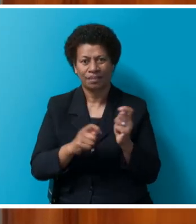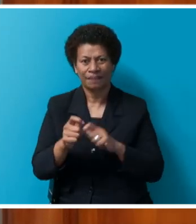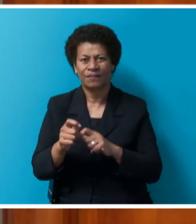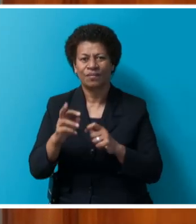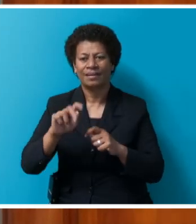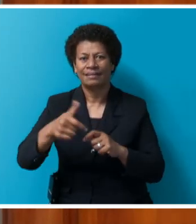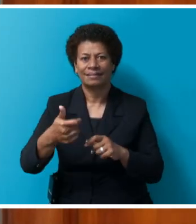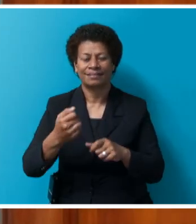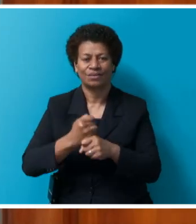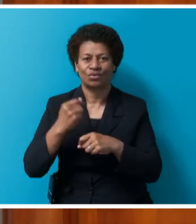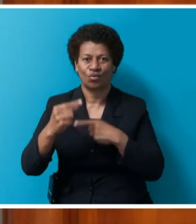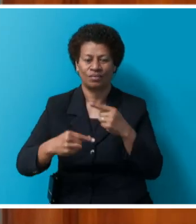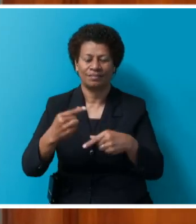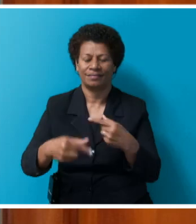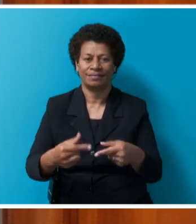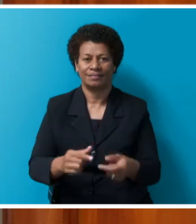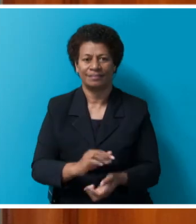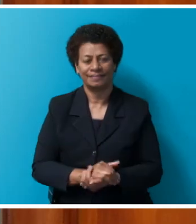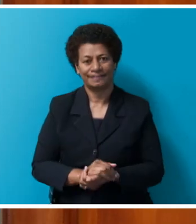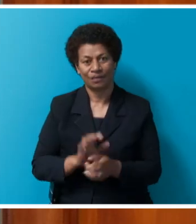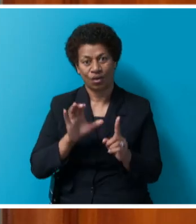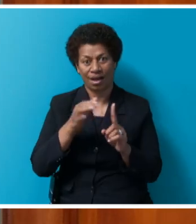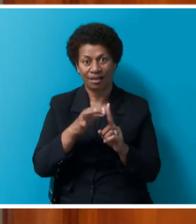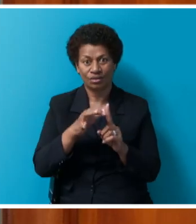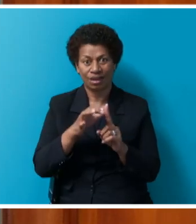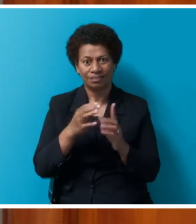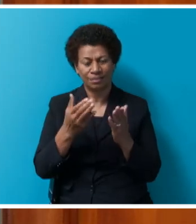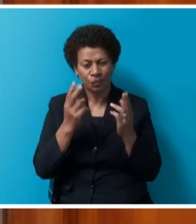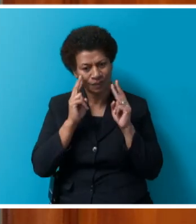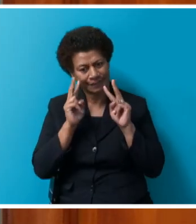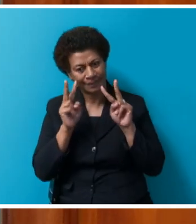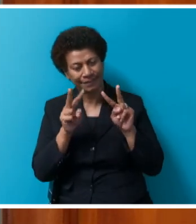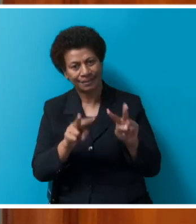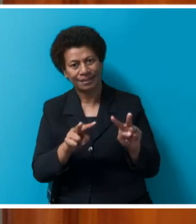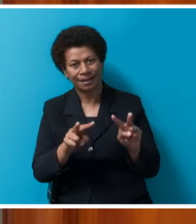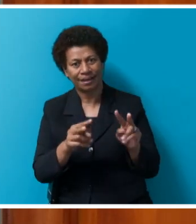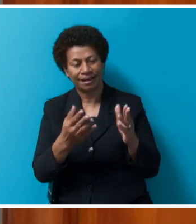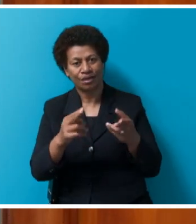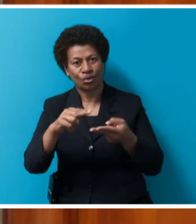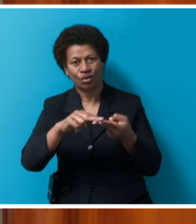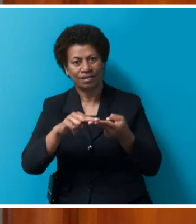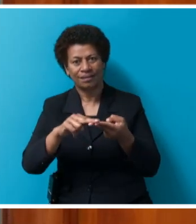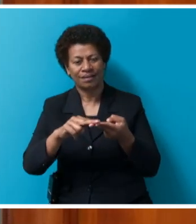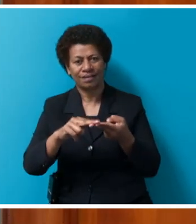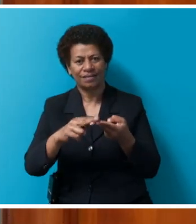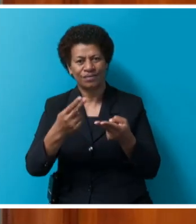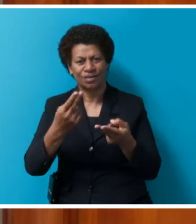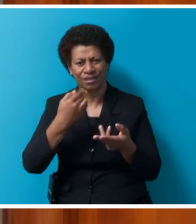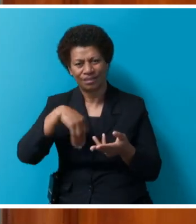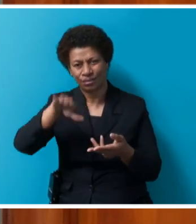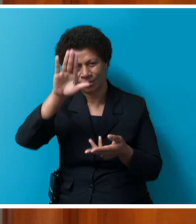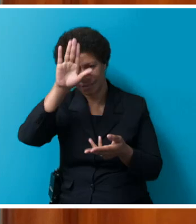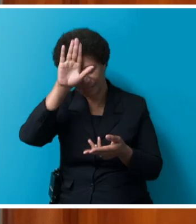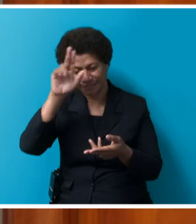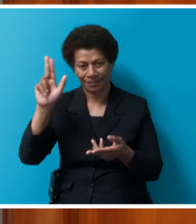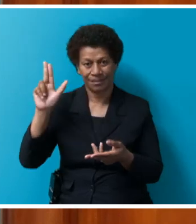while we reflect on the profound cultural significance and unity embodied in the installation of the Tuinayao Olau, a